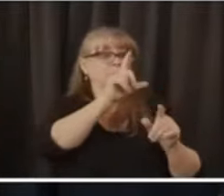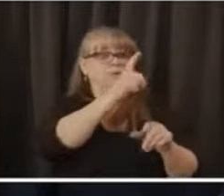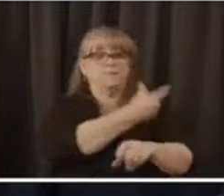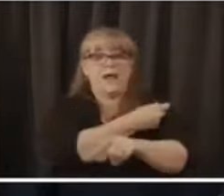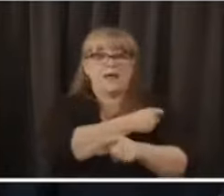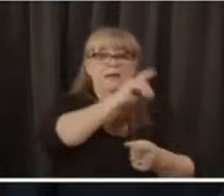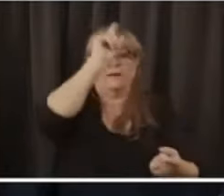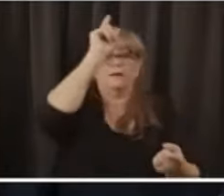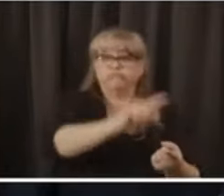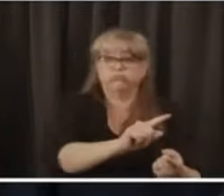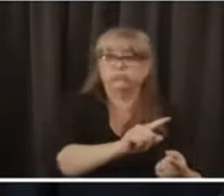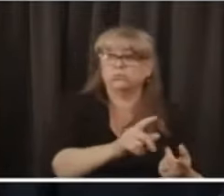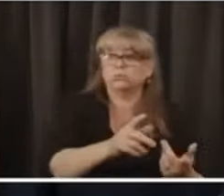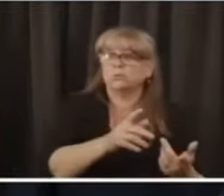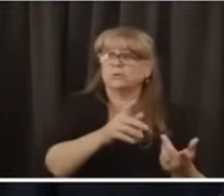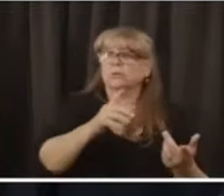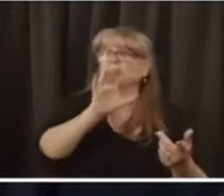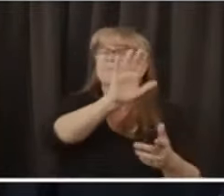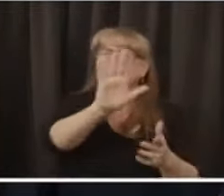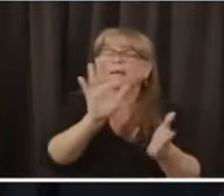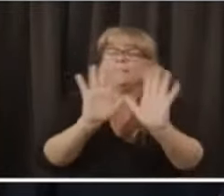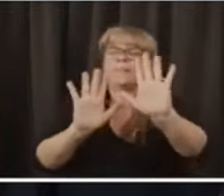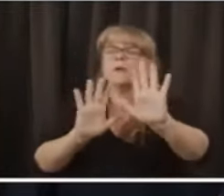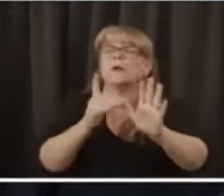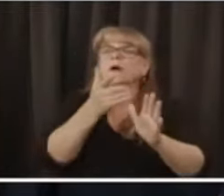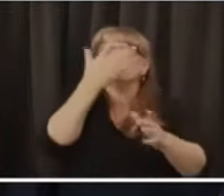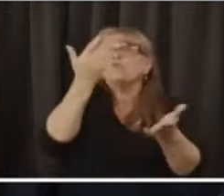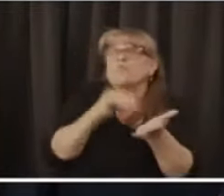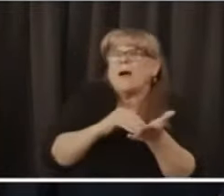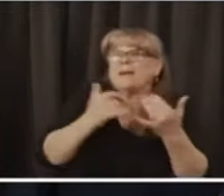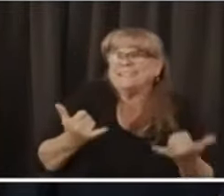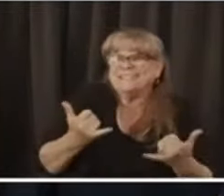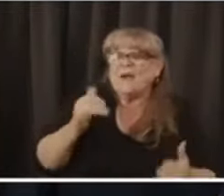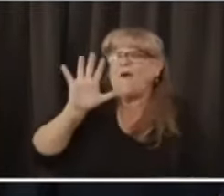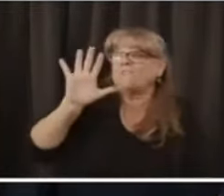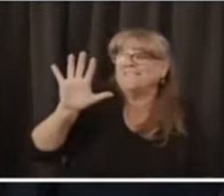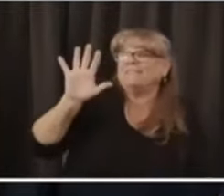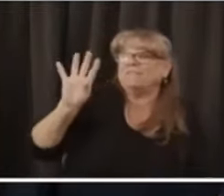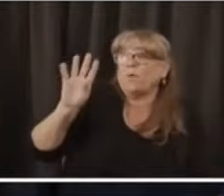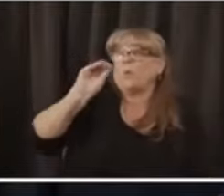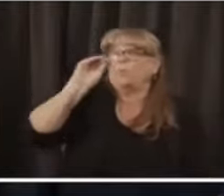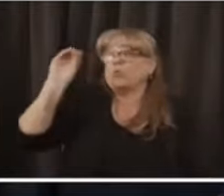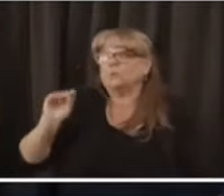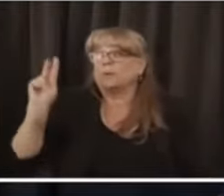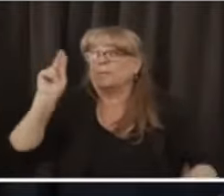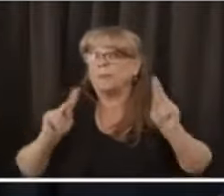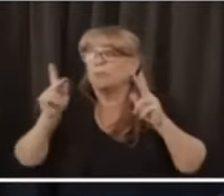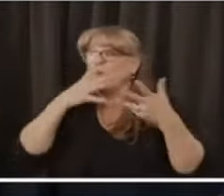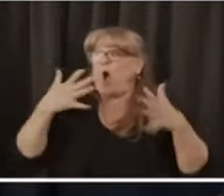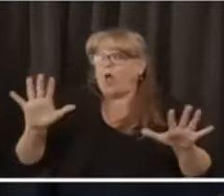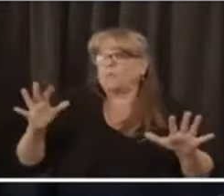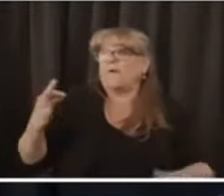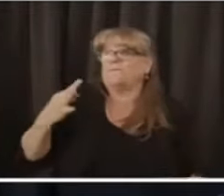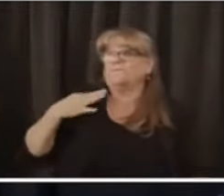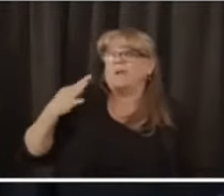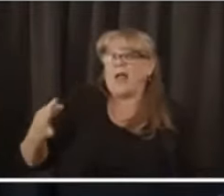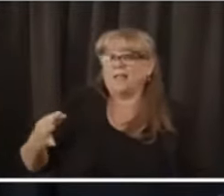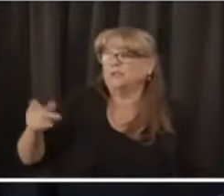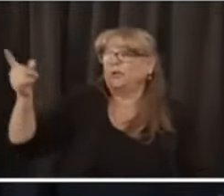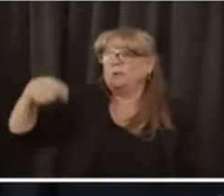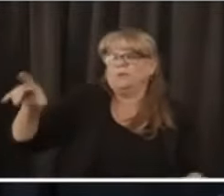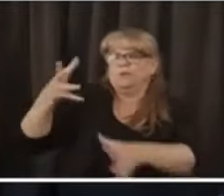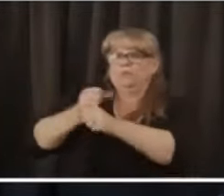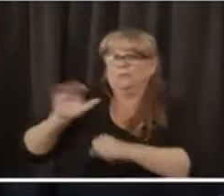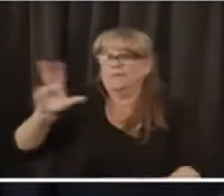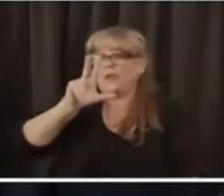Yeah. So keep in mind that we're at I think 54% of eligible Coloradans have gotten their first vaccine. We might need to, it's